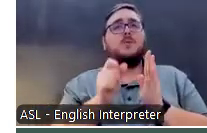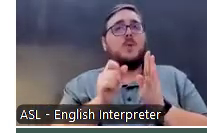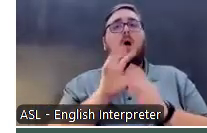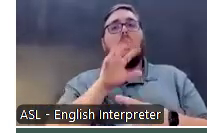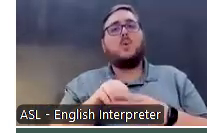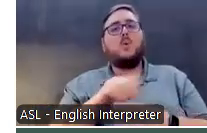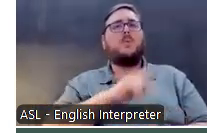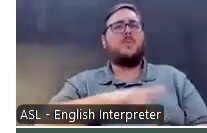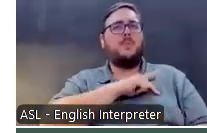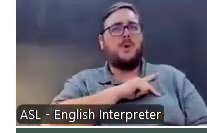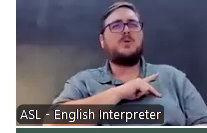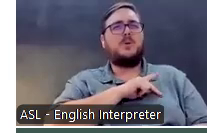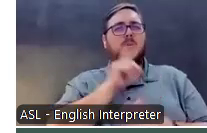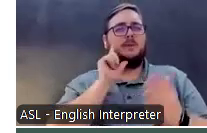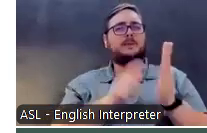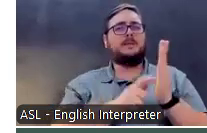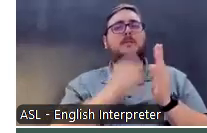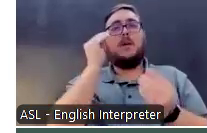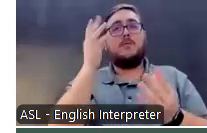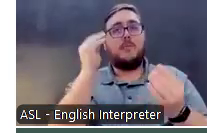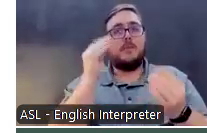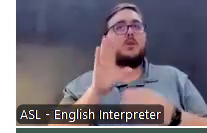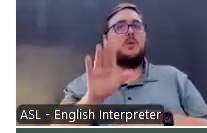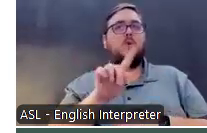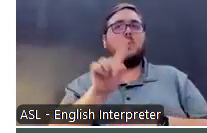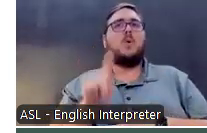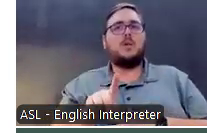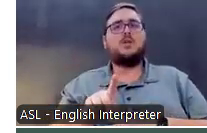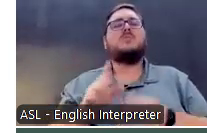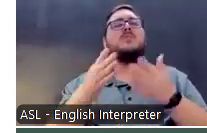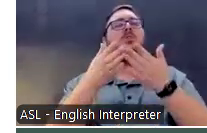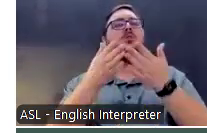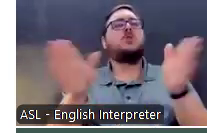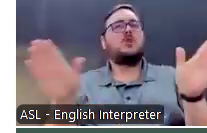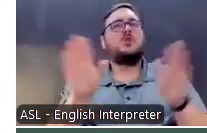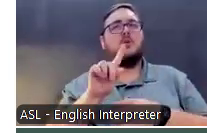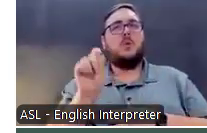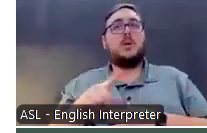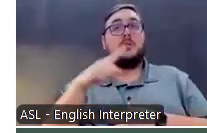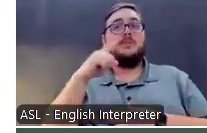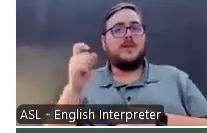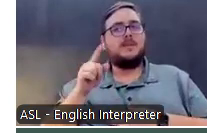Q&A and instead leave your questions very general, since they will be going onto YouTube.